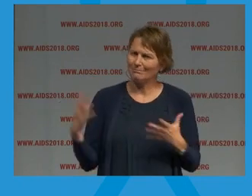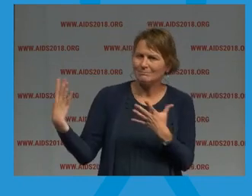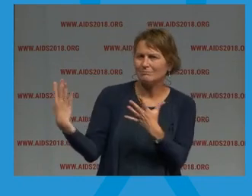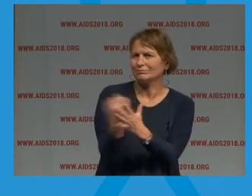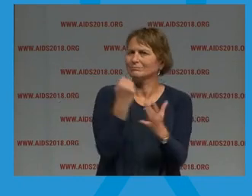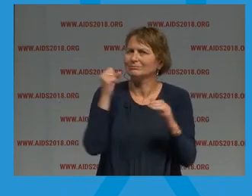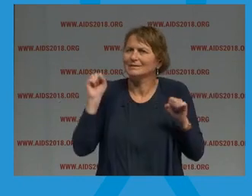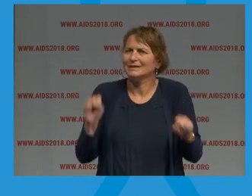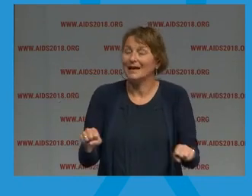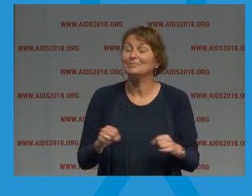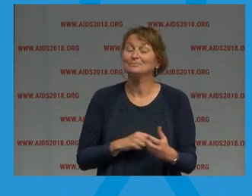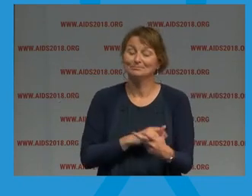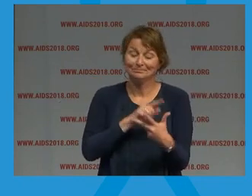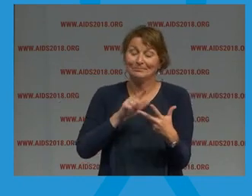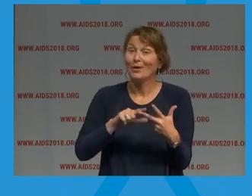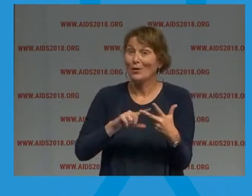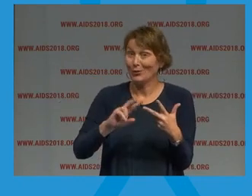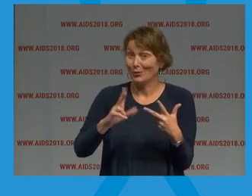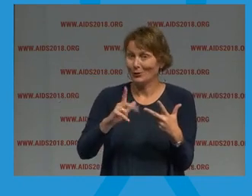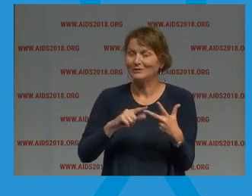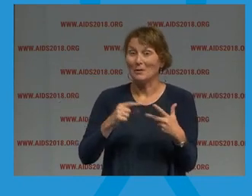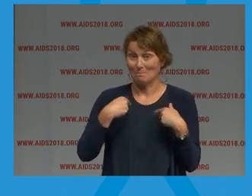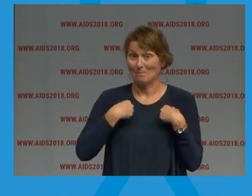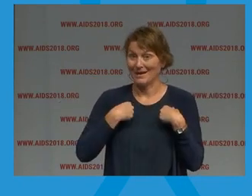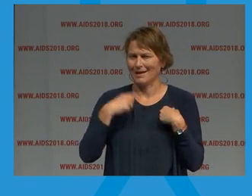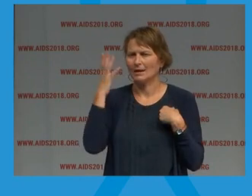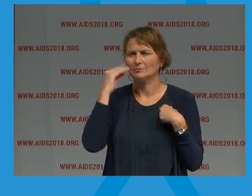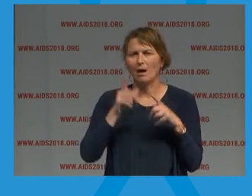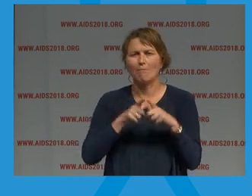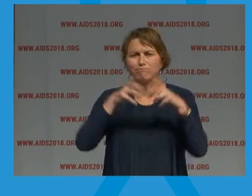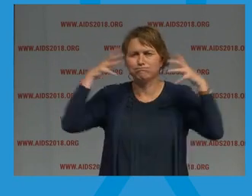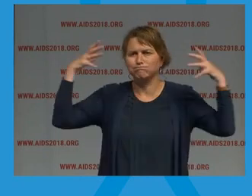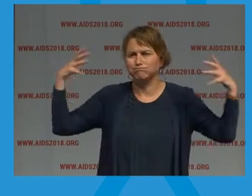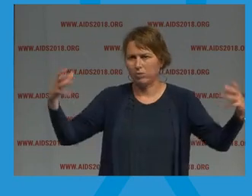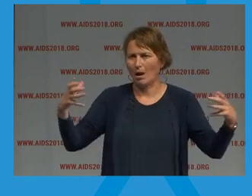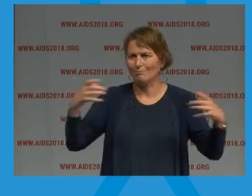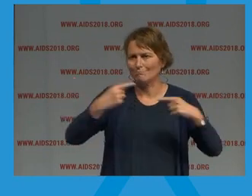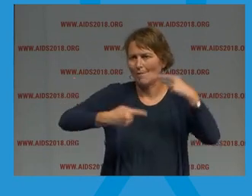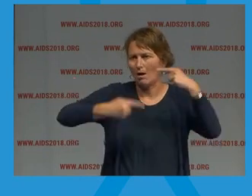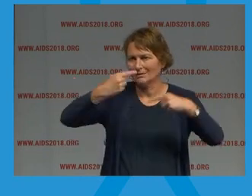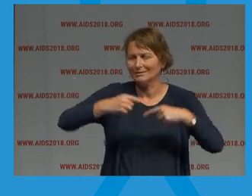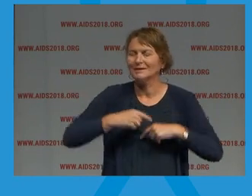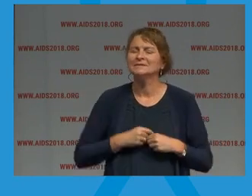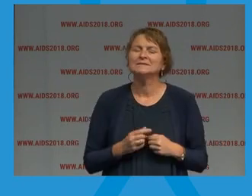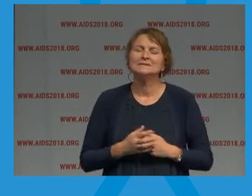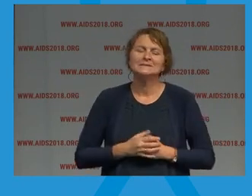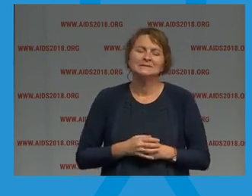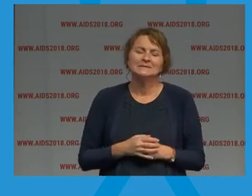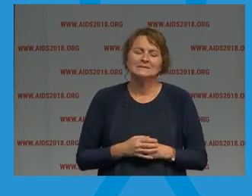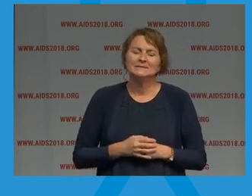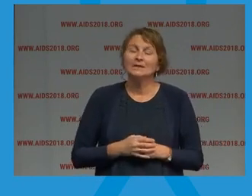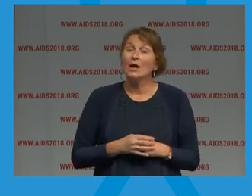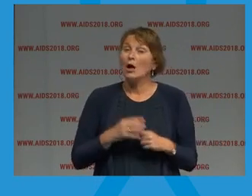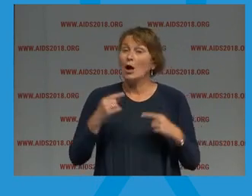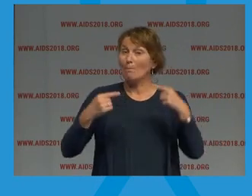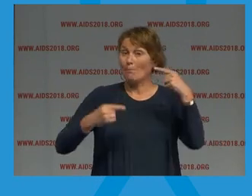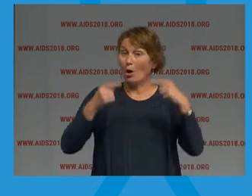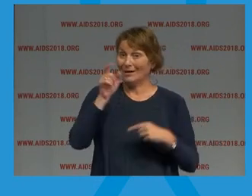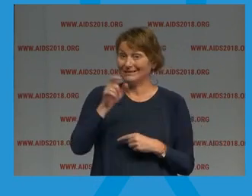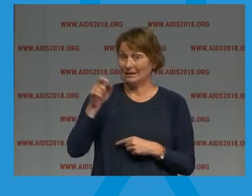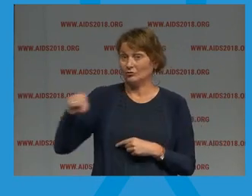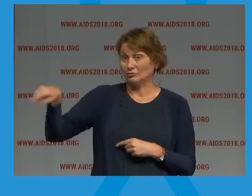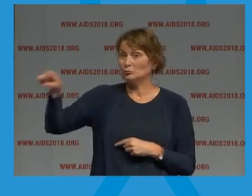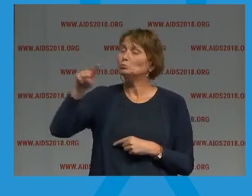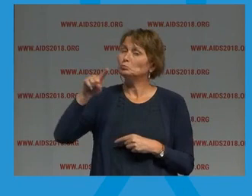them as somebody who has worked in politics all of my adult life is politicians generally